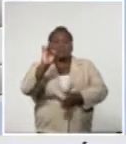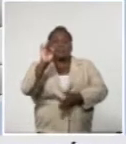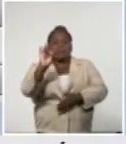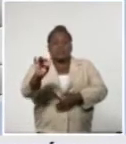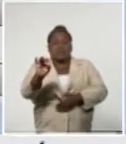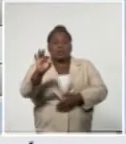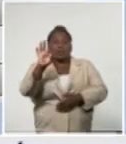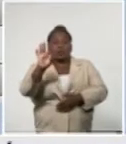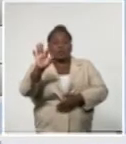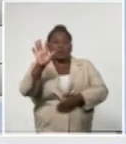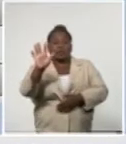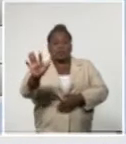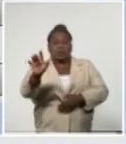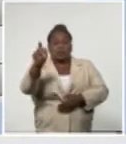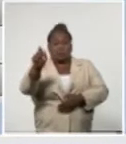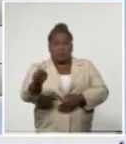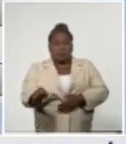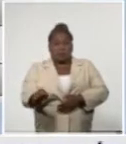Yesterday,